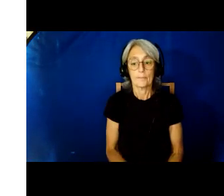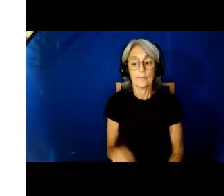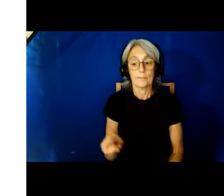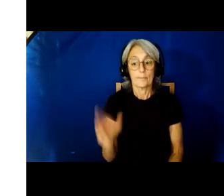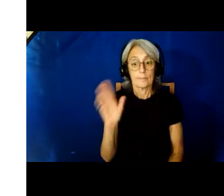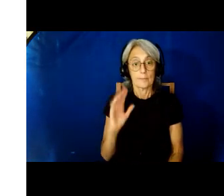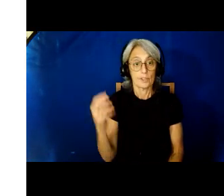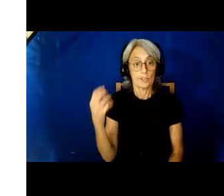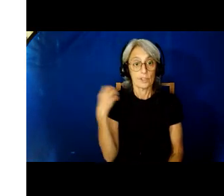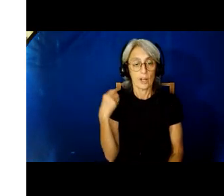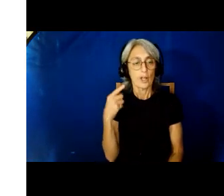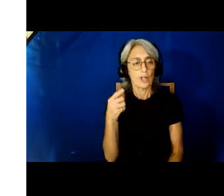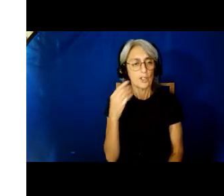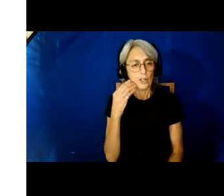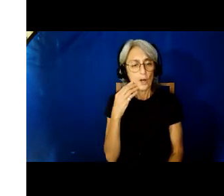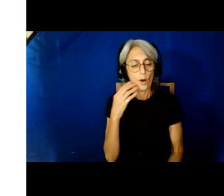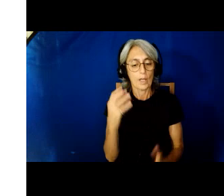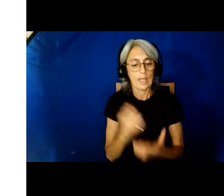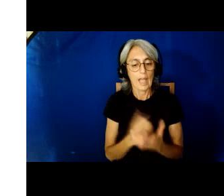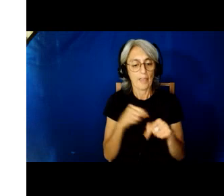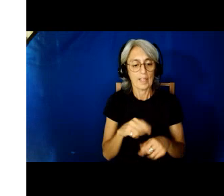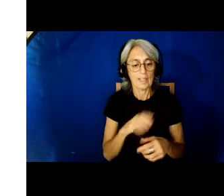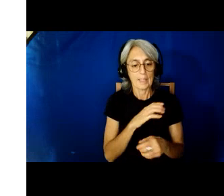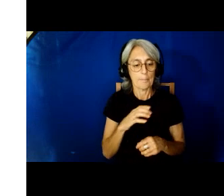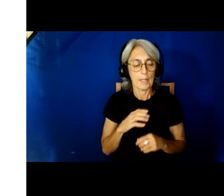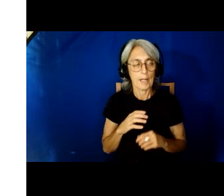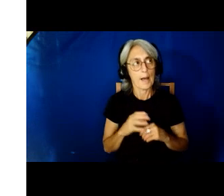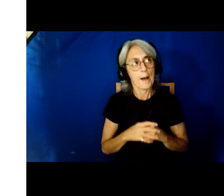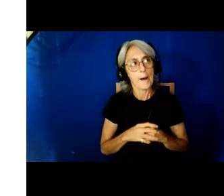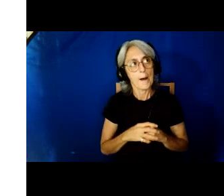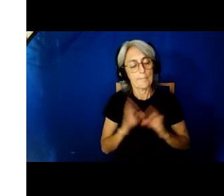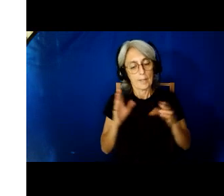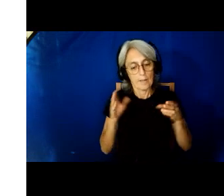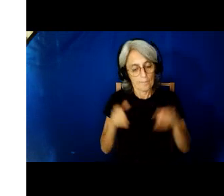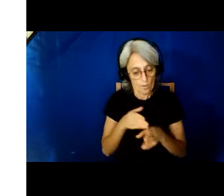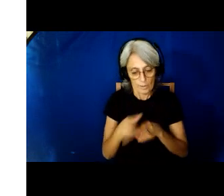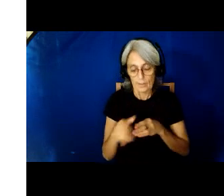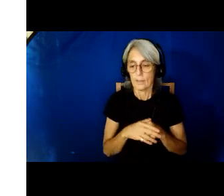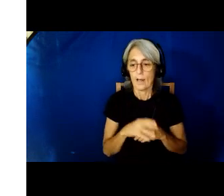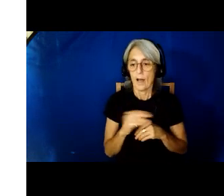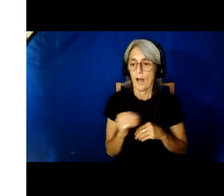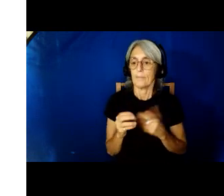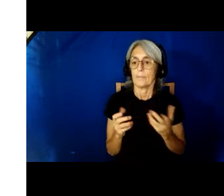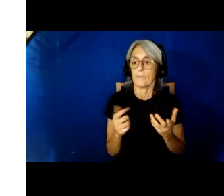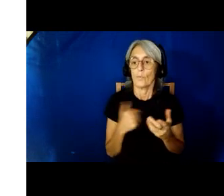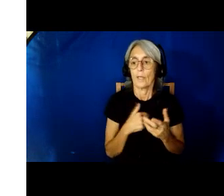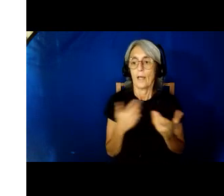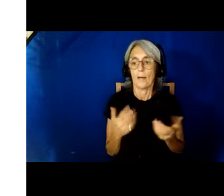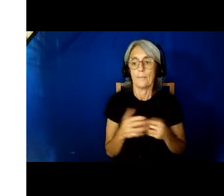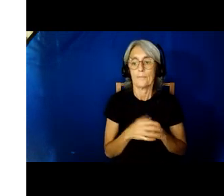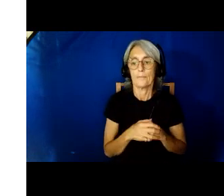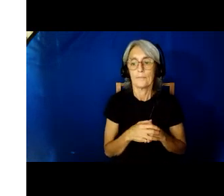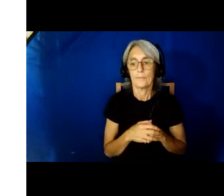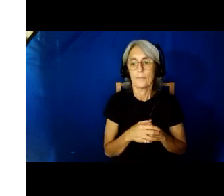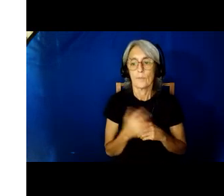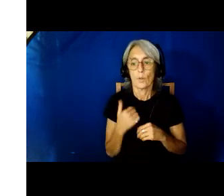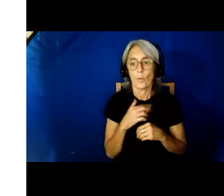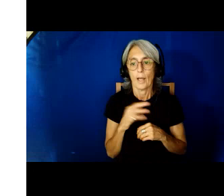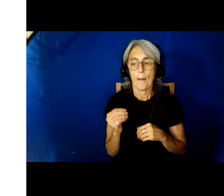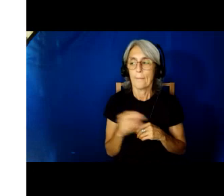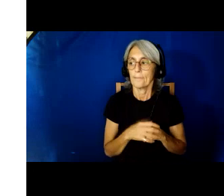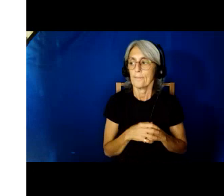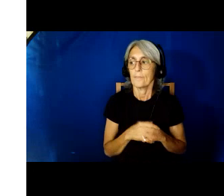know, getting this committee on track, we were able to